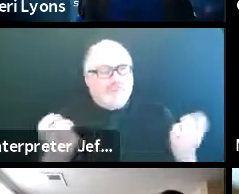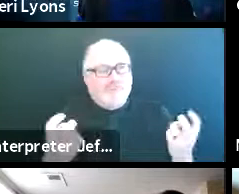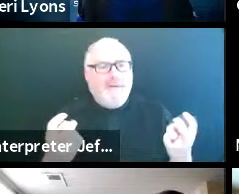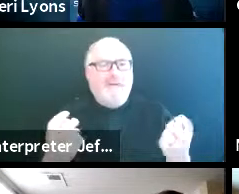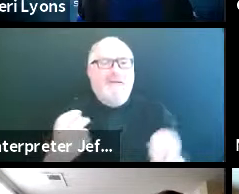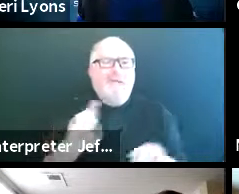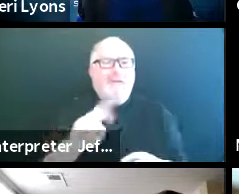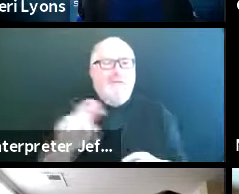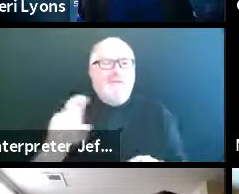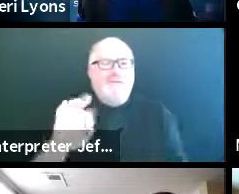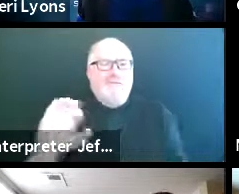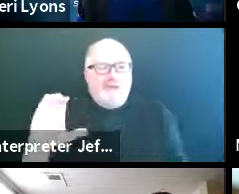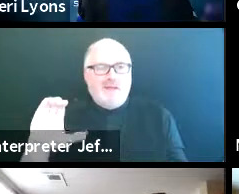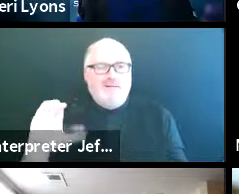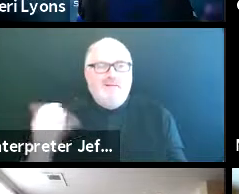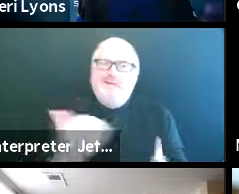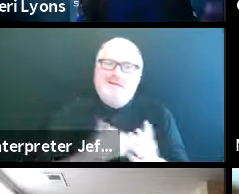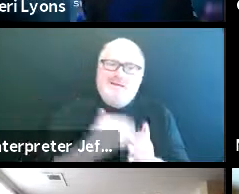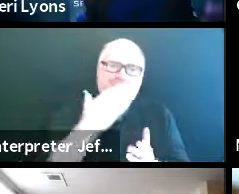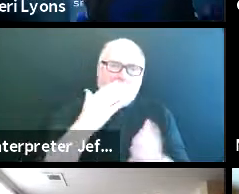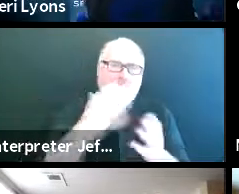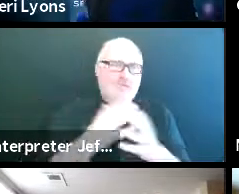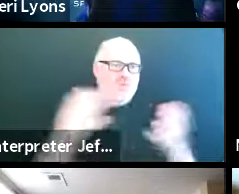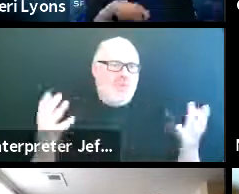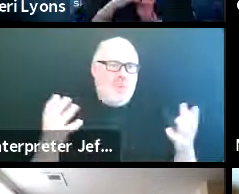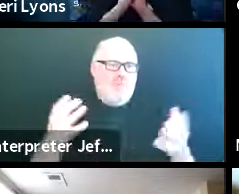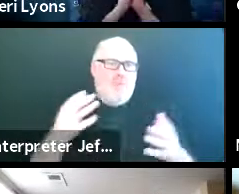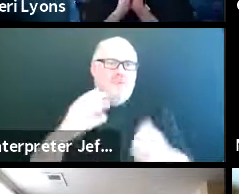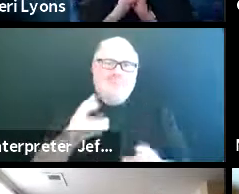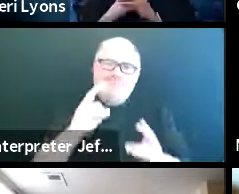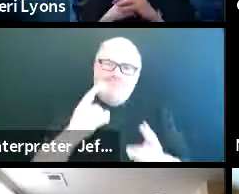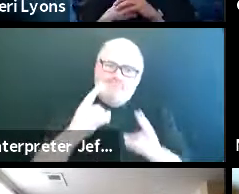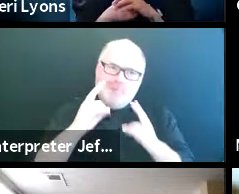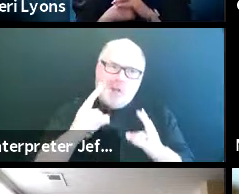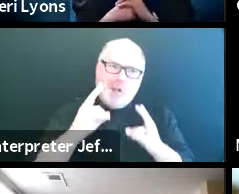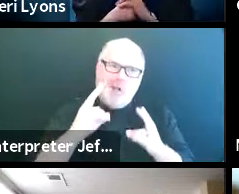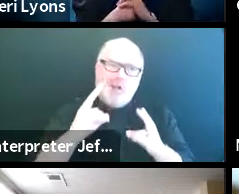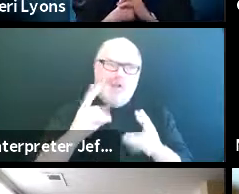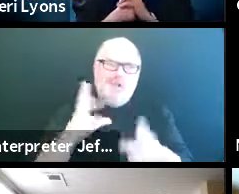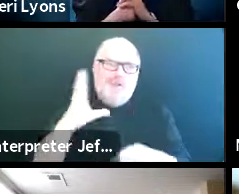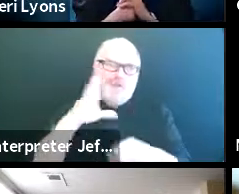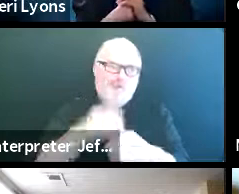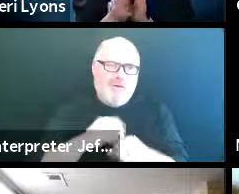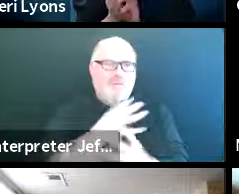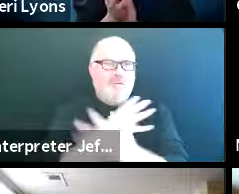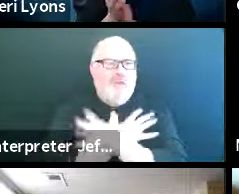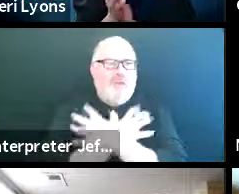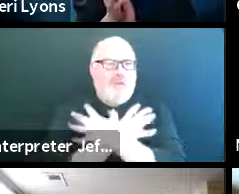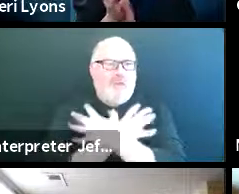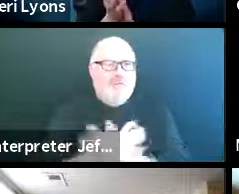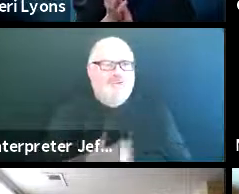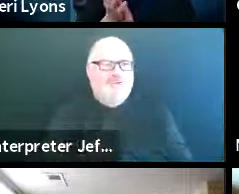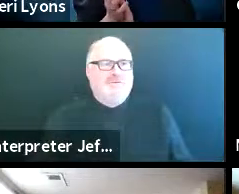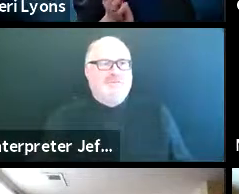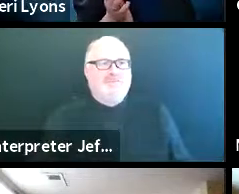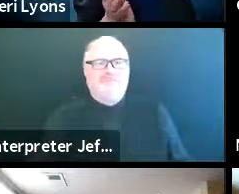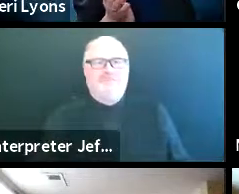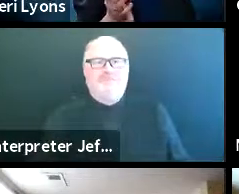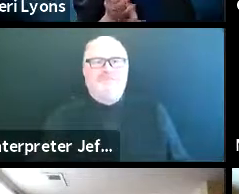UNC faculty. Again, thank you very much, and it has been a great pleasure being one of the Bears.